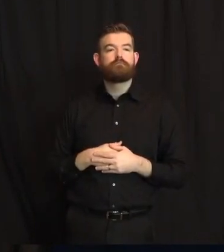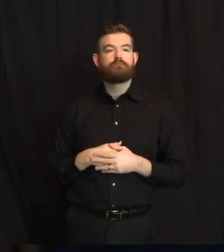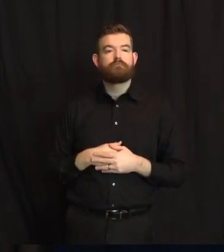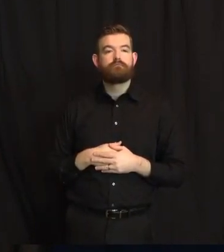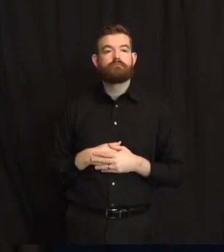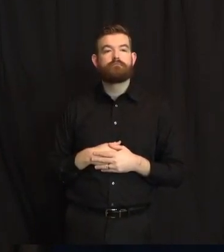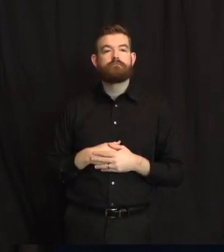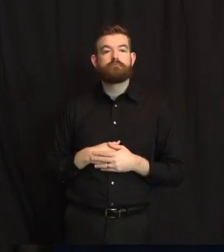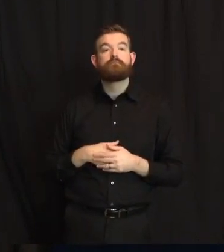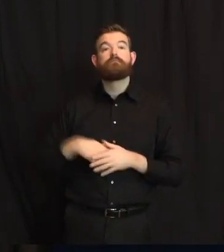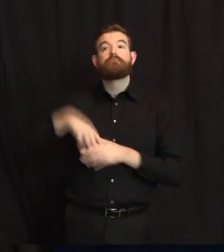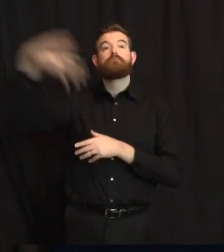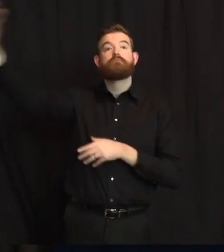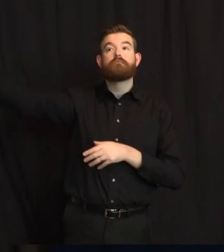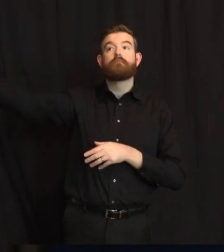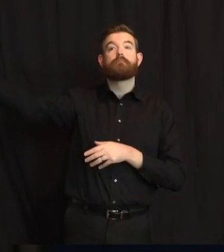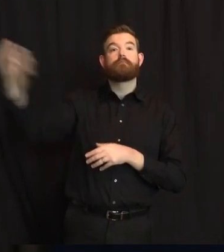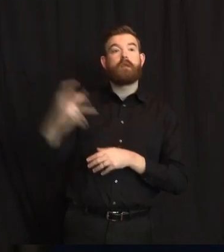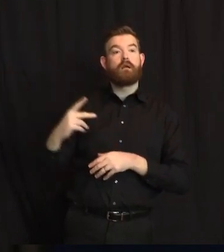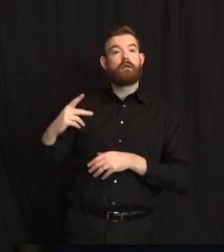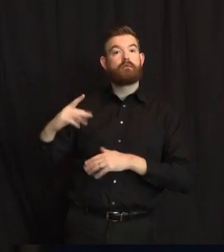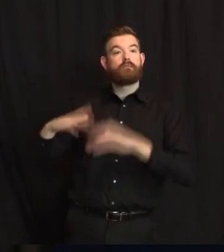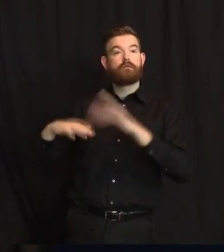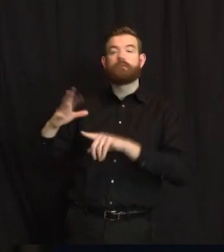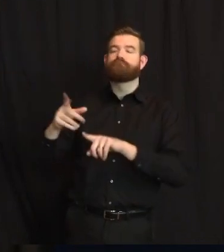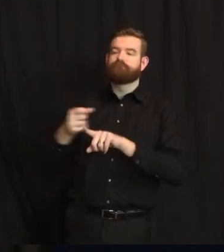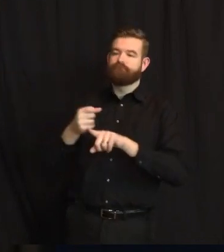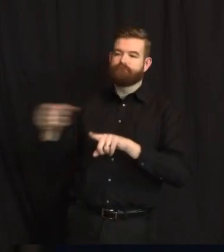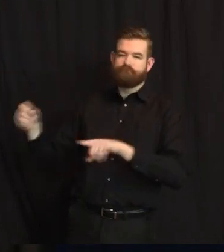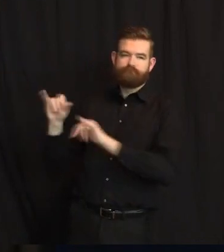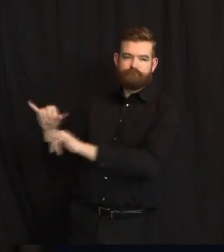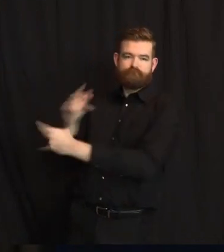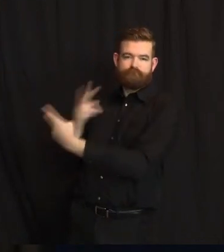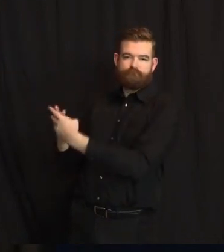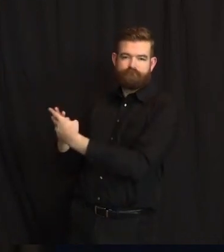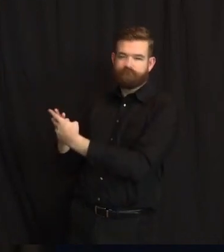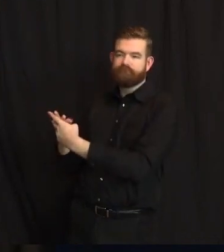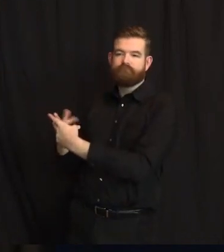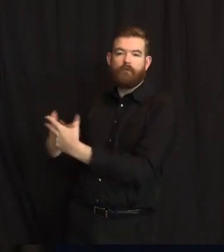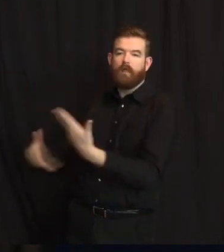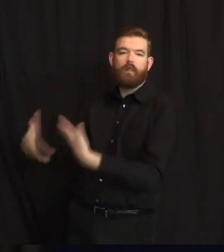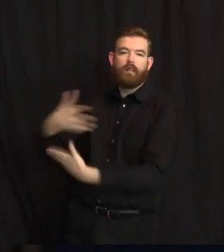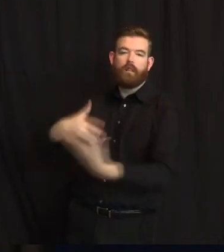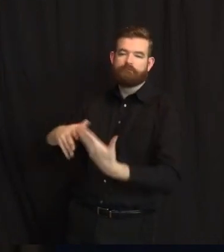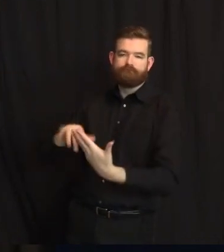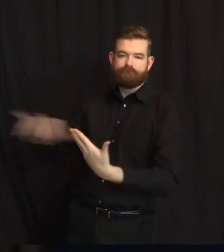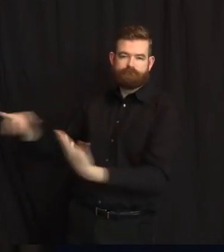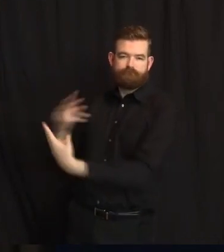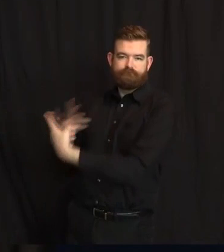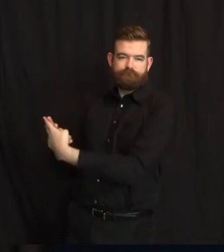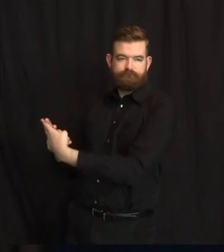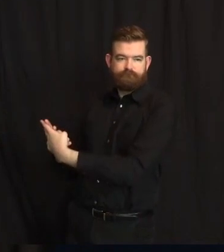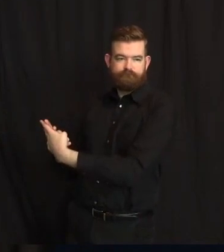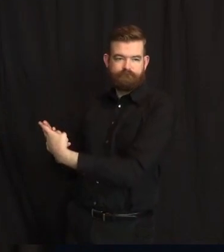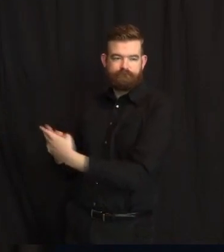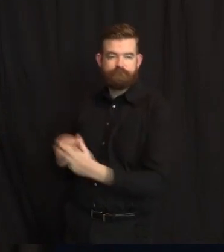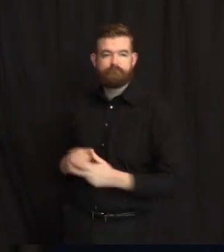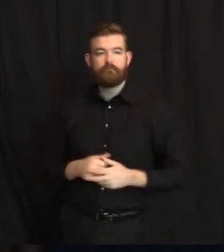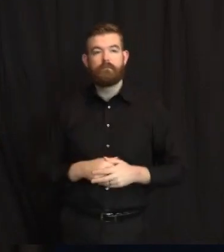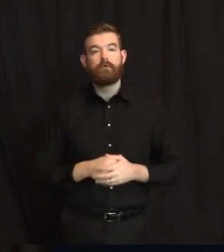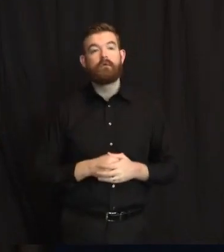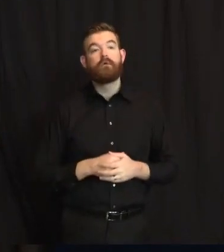there are not any symptoms of COVID. And on top of that, we have suspended our work release programs